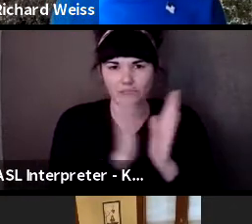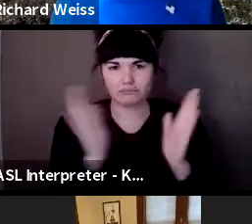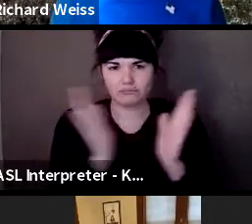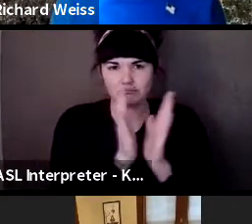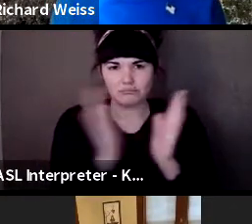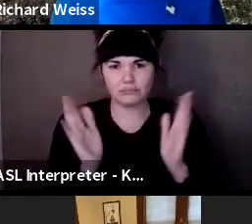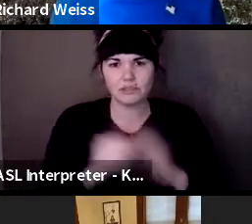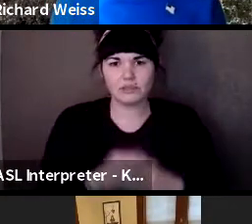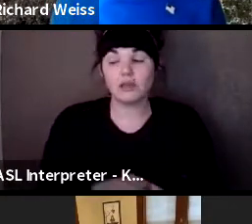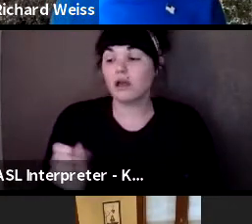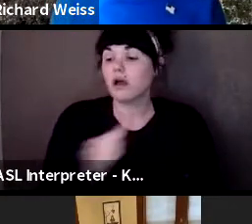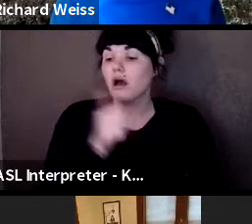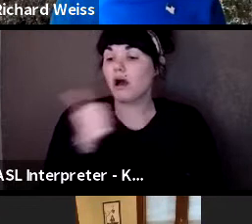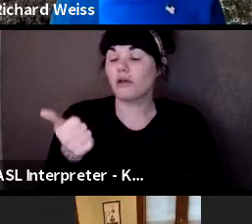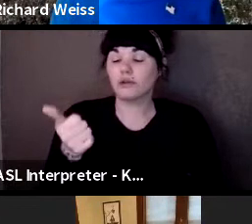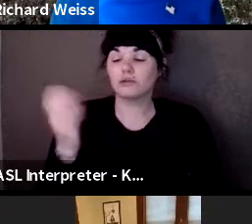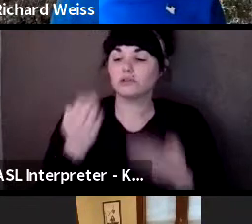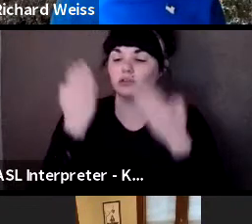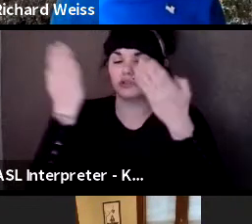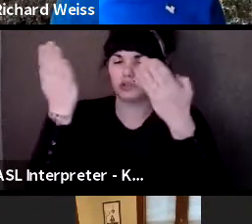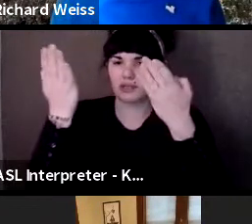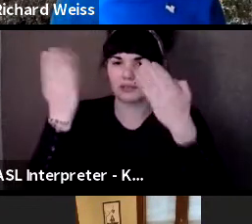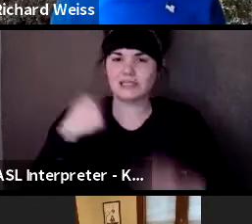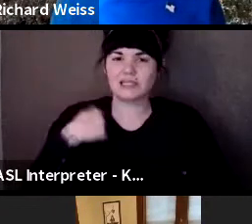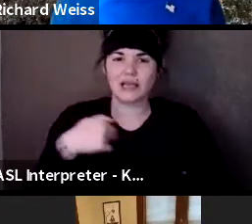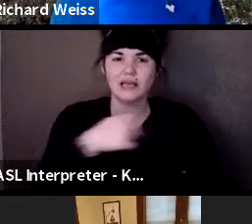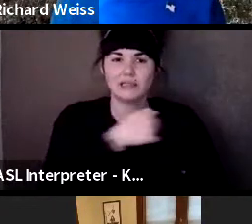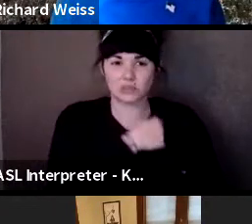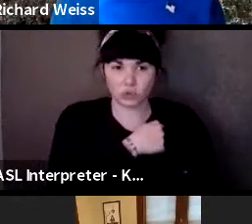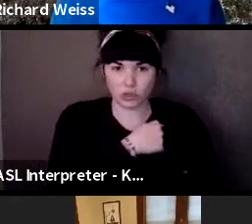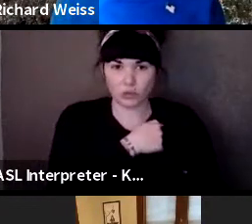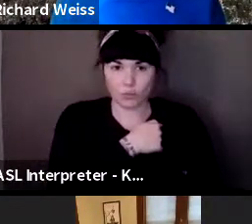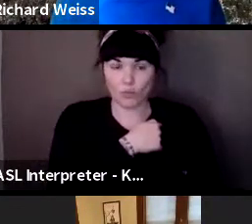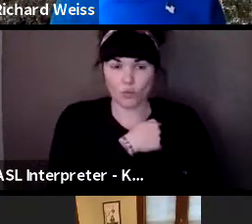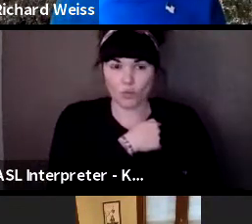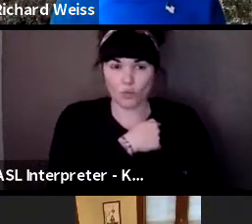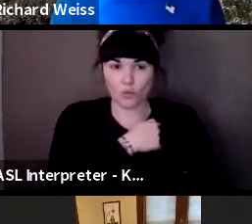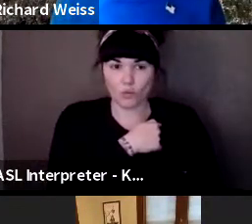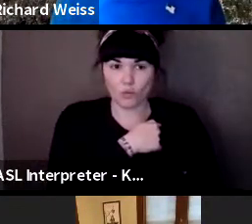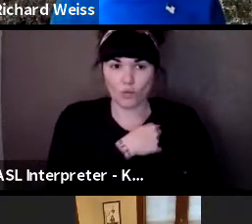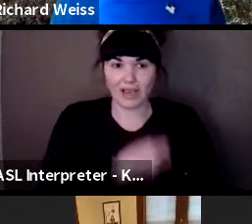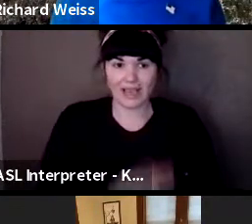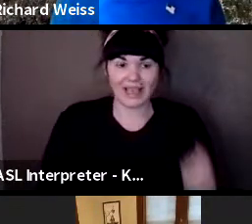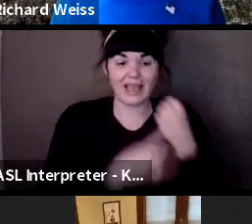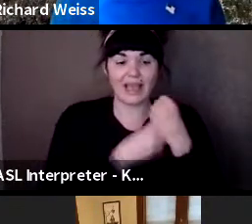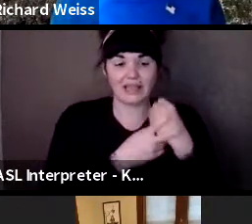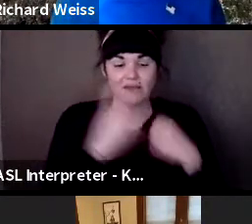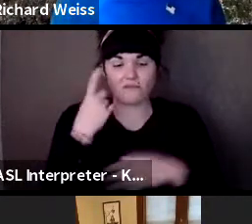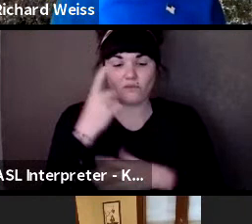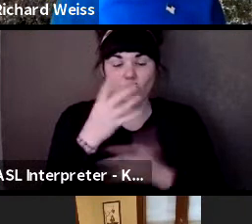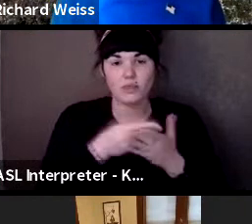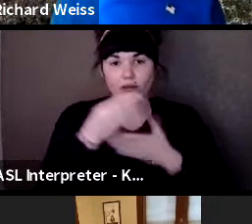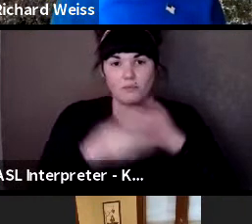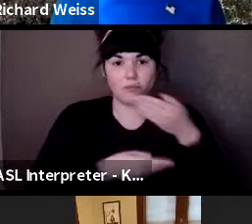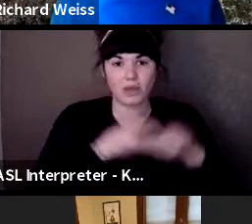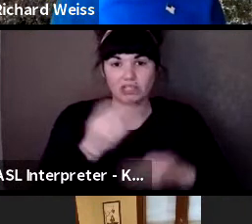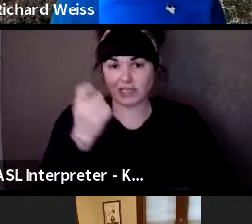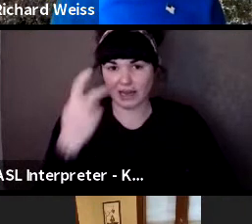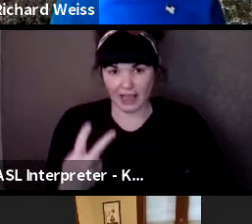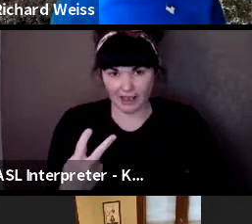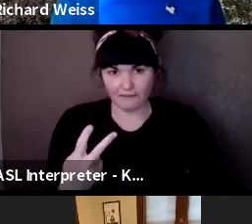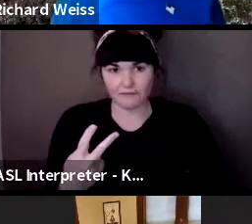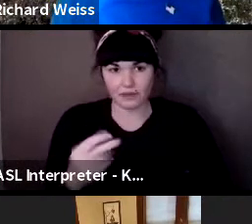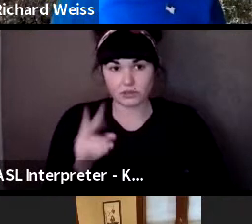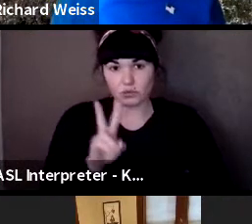we allocate on a budget half of the amount, which would be about $24K for this fiscal year